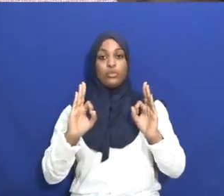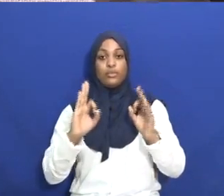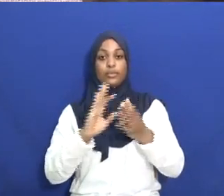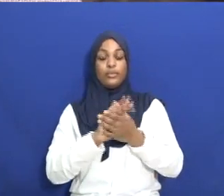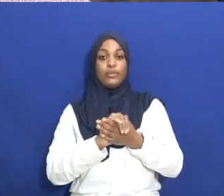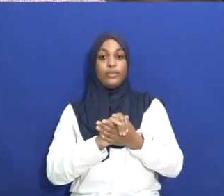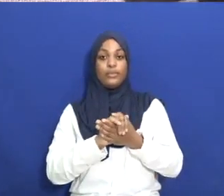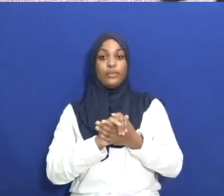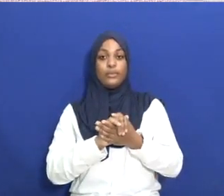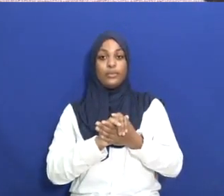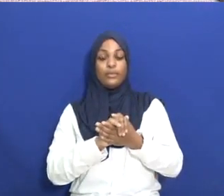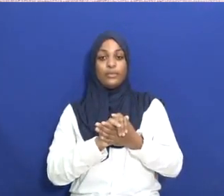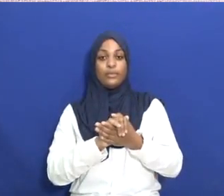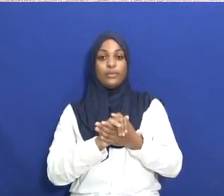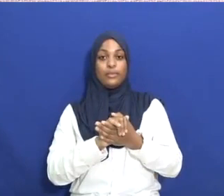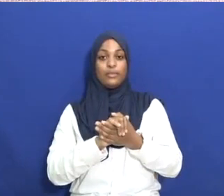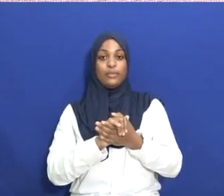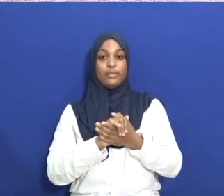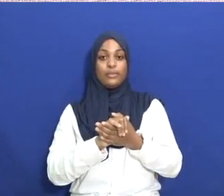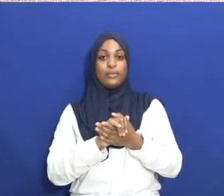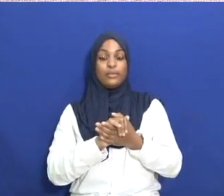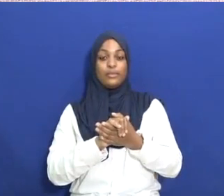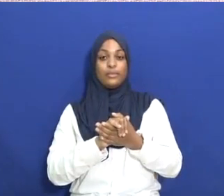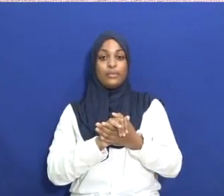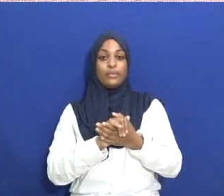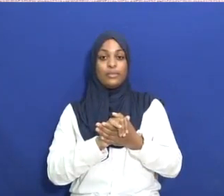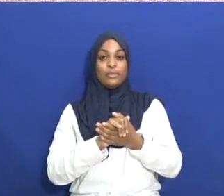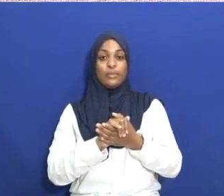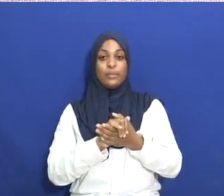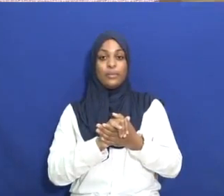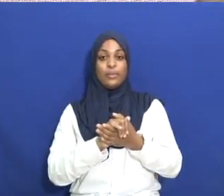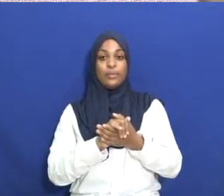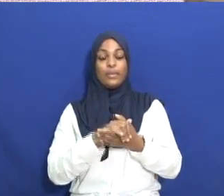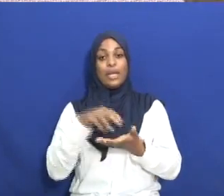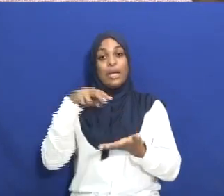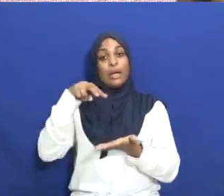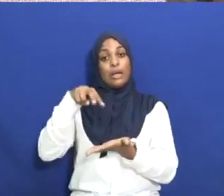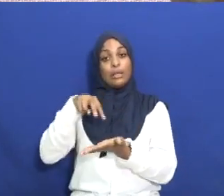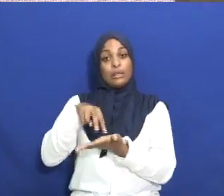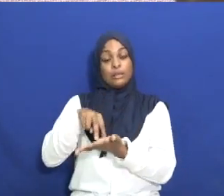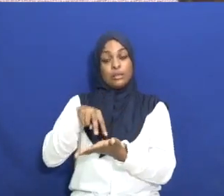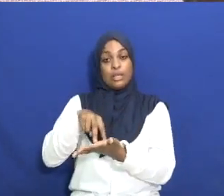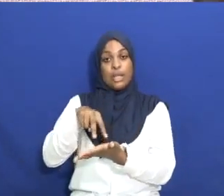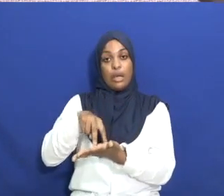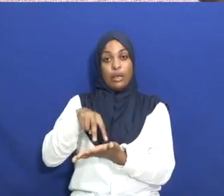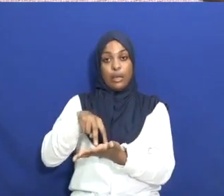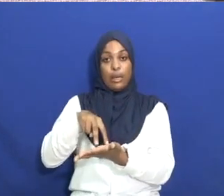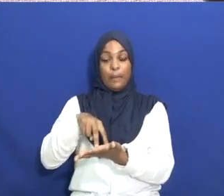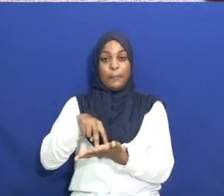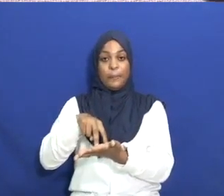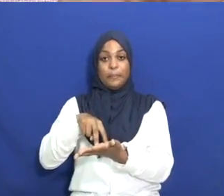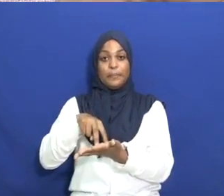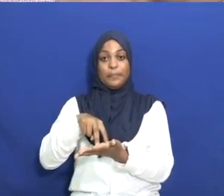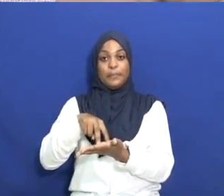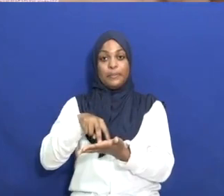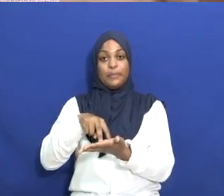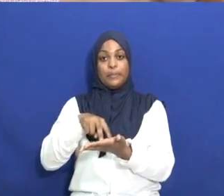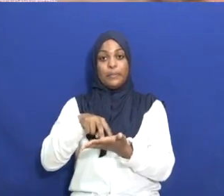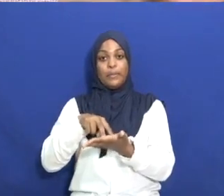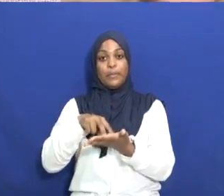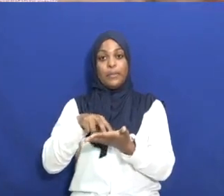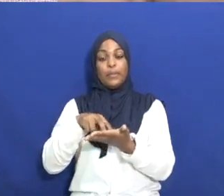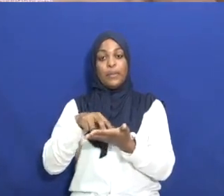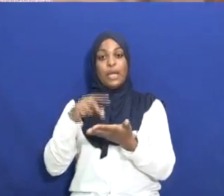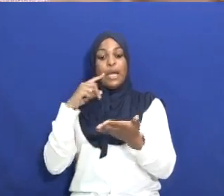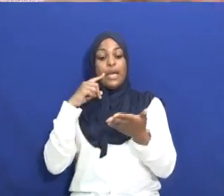you. So stand up with fast, stand up. Okay. So when I say we'll